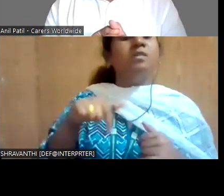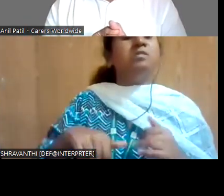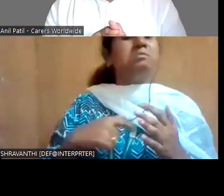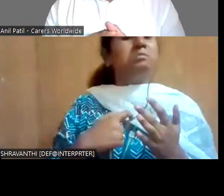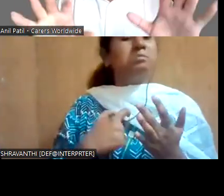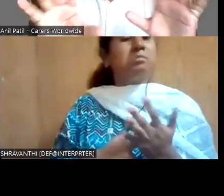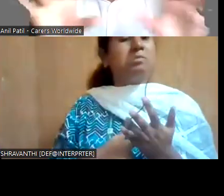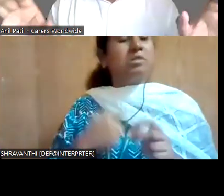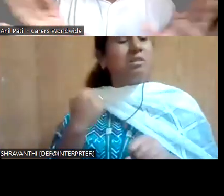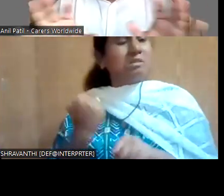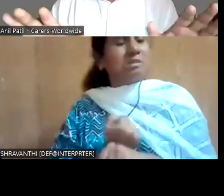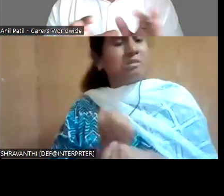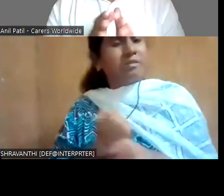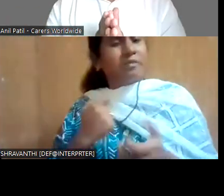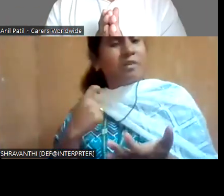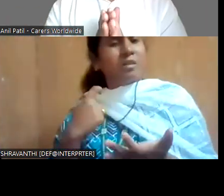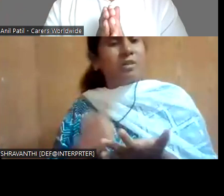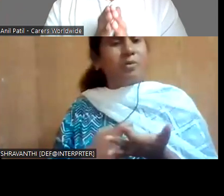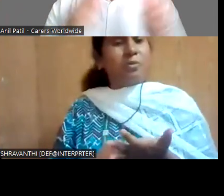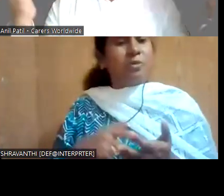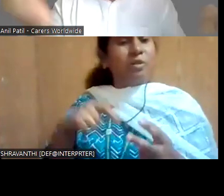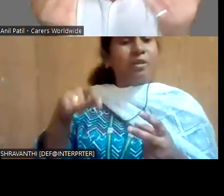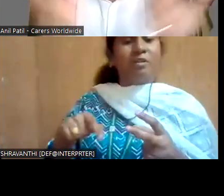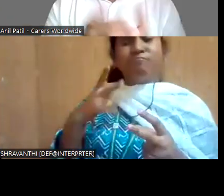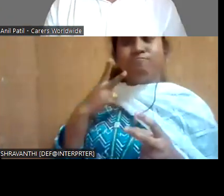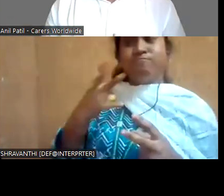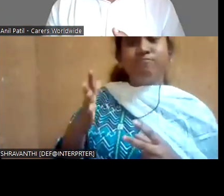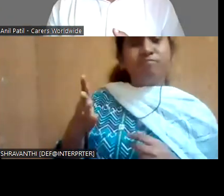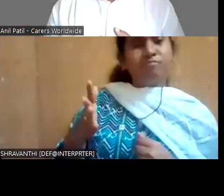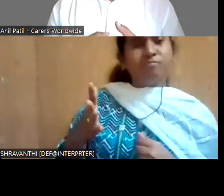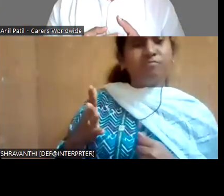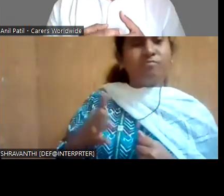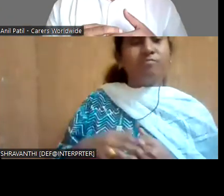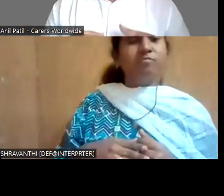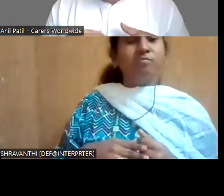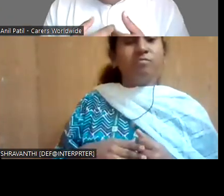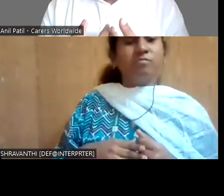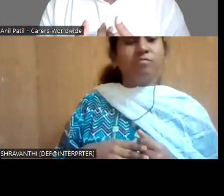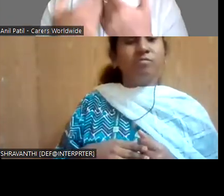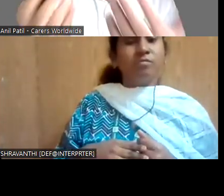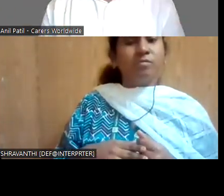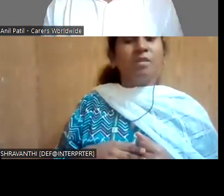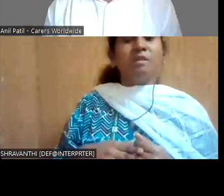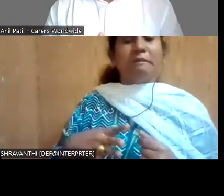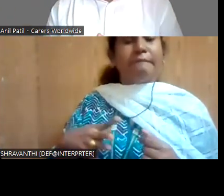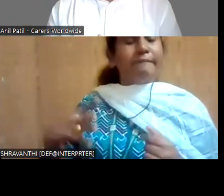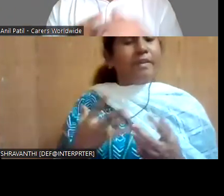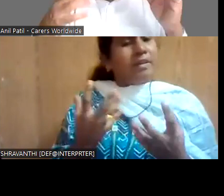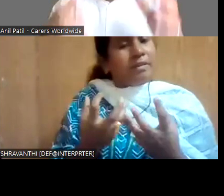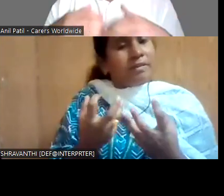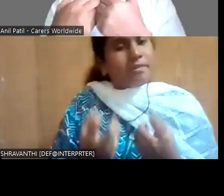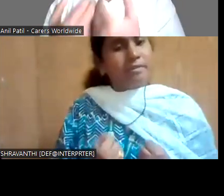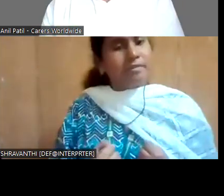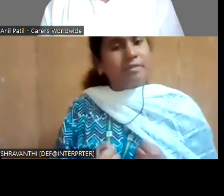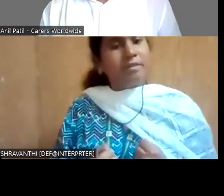they are playing, it is invisible. It is hidden behind the curtain. And we need to make that visible